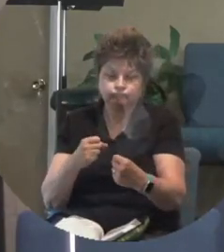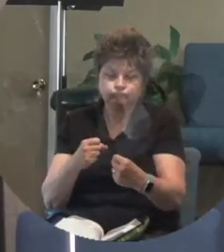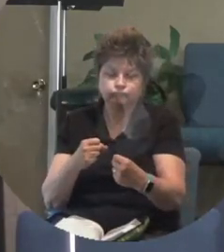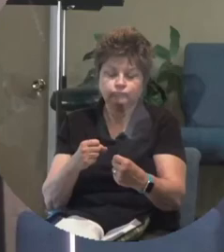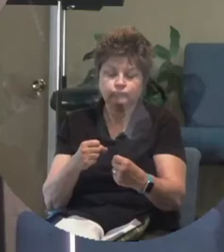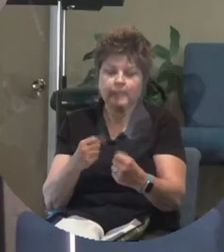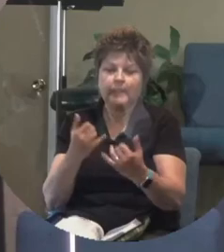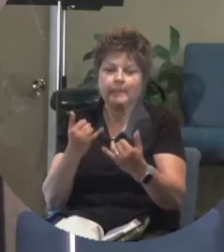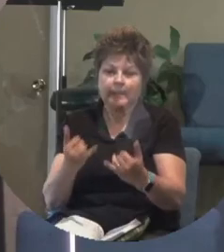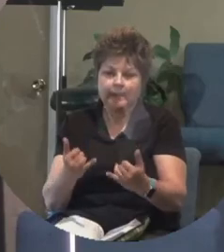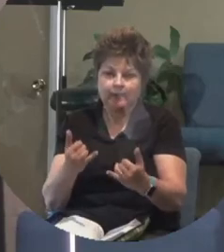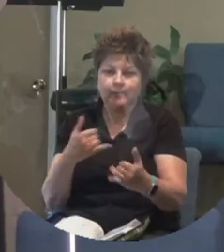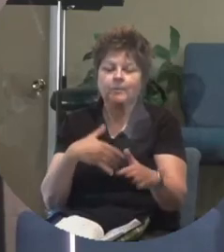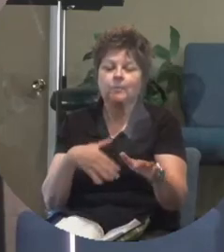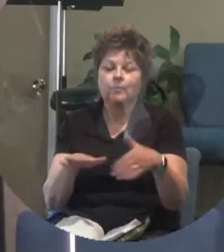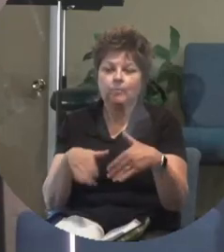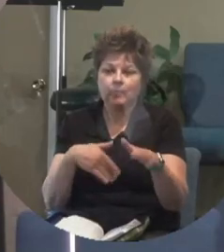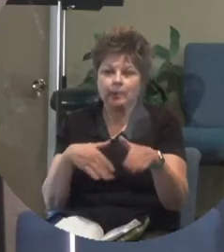now walk.